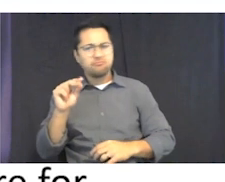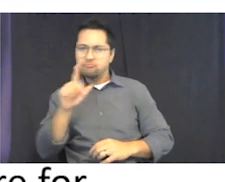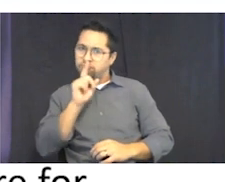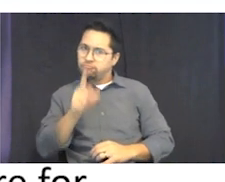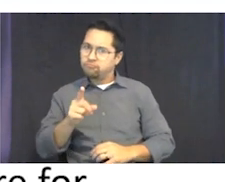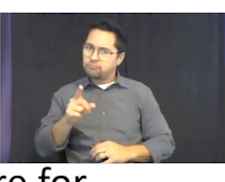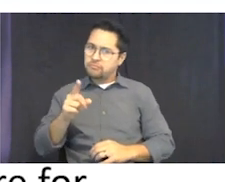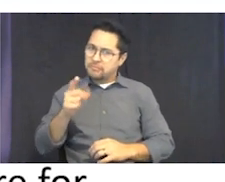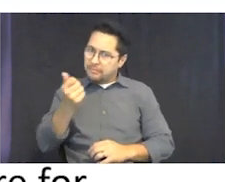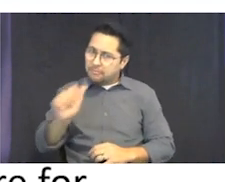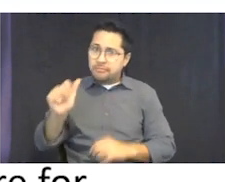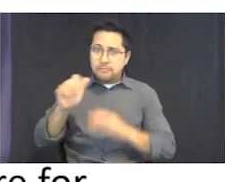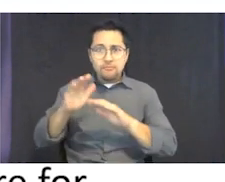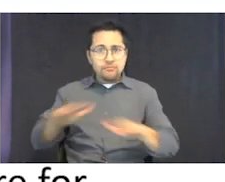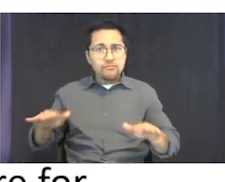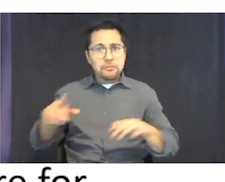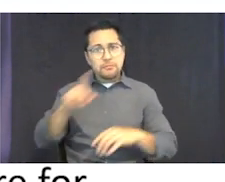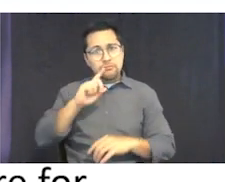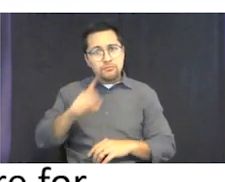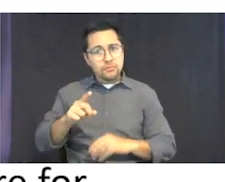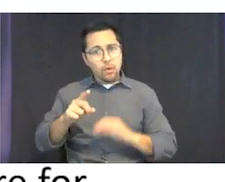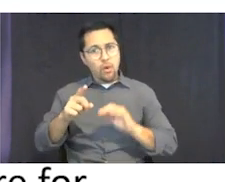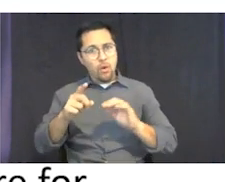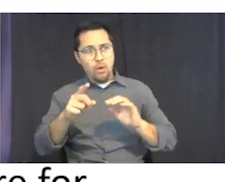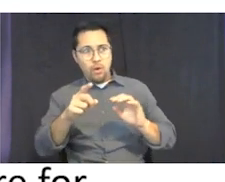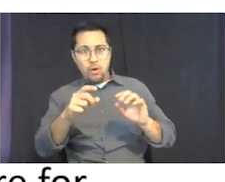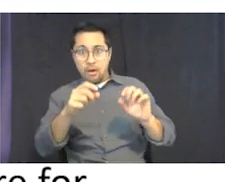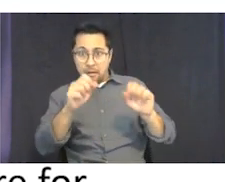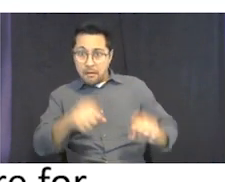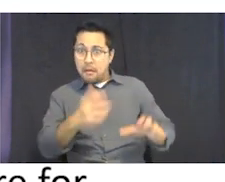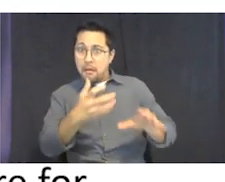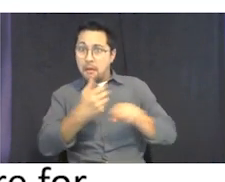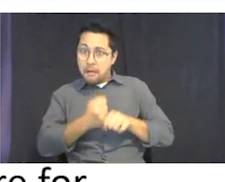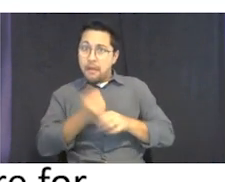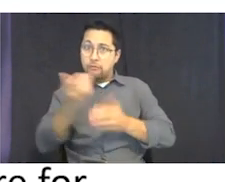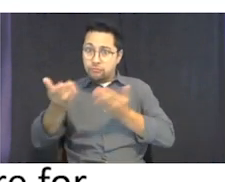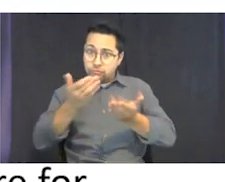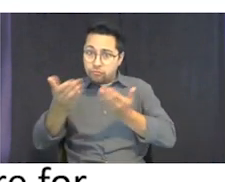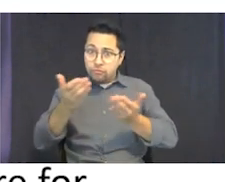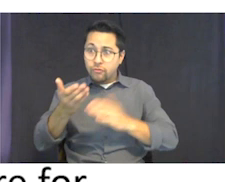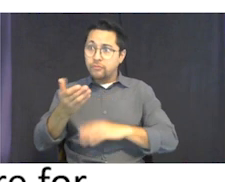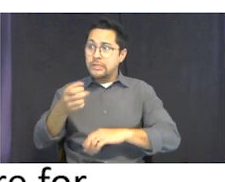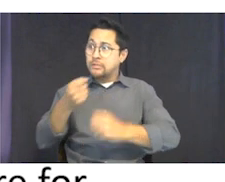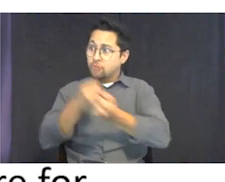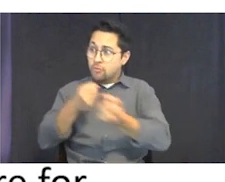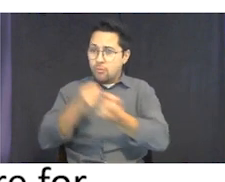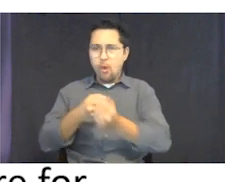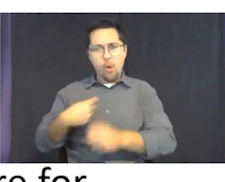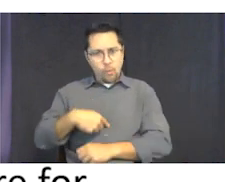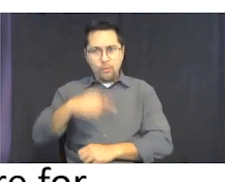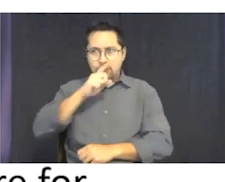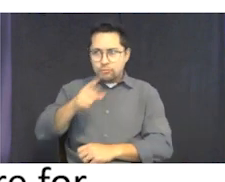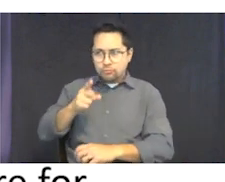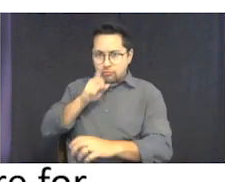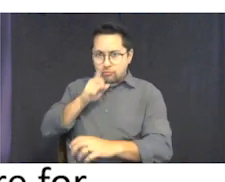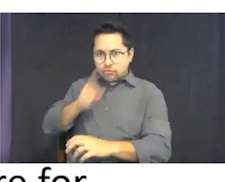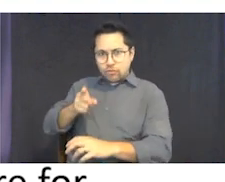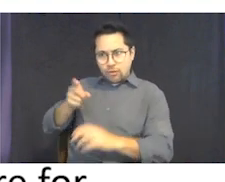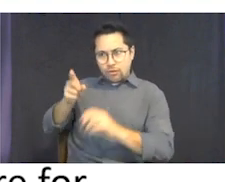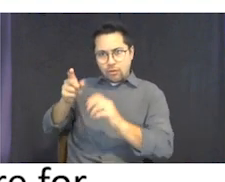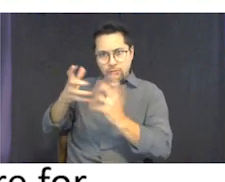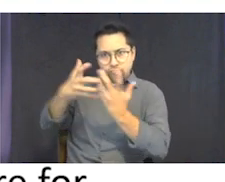child that is eligible and deemed eligible to receive certain services and supports gets